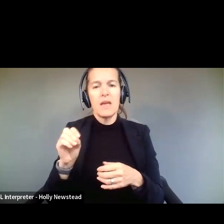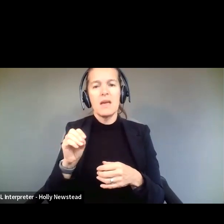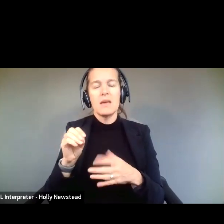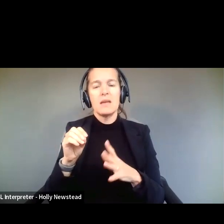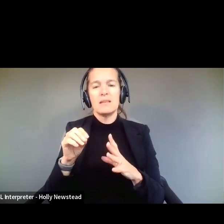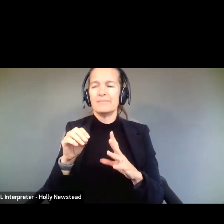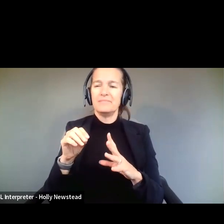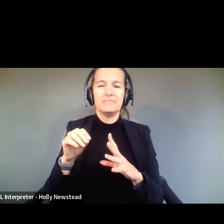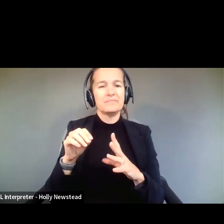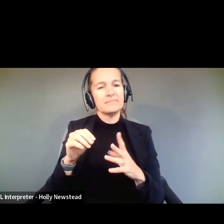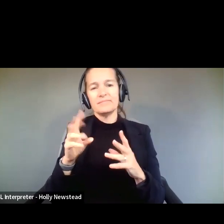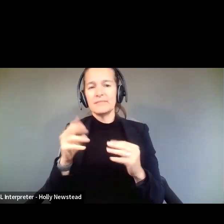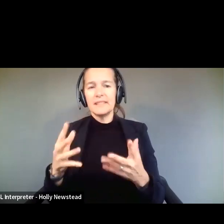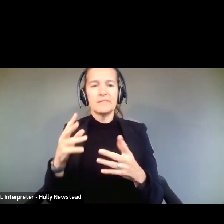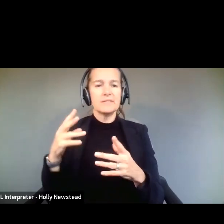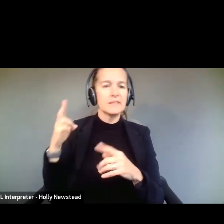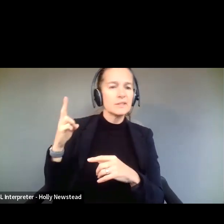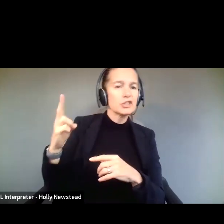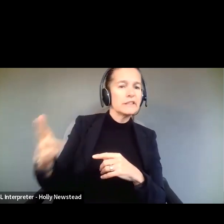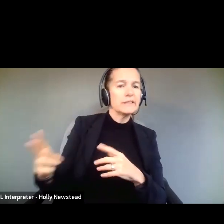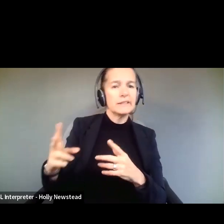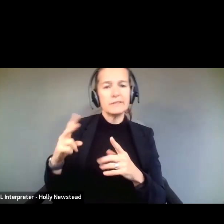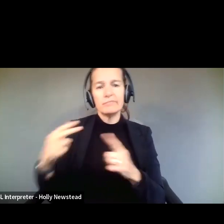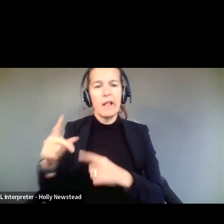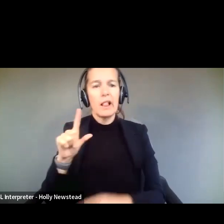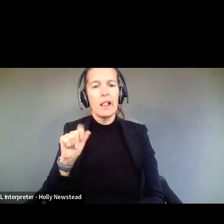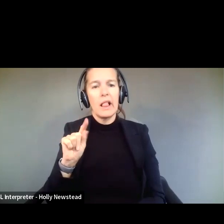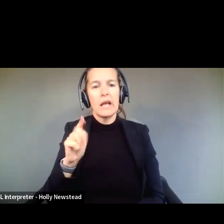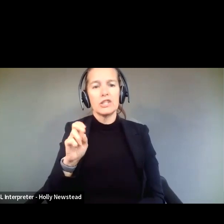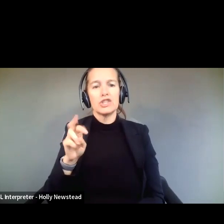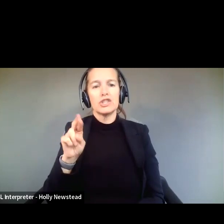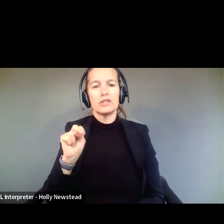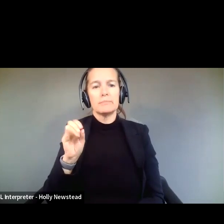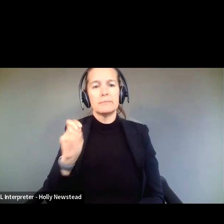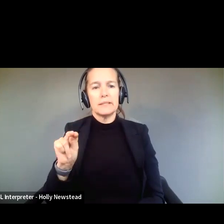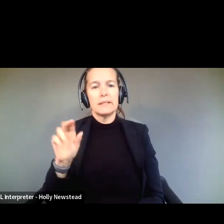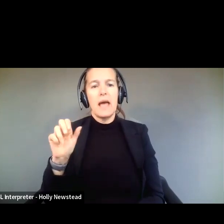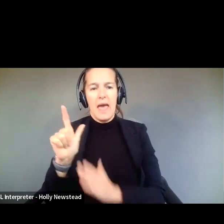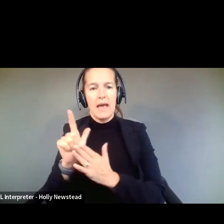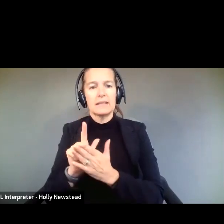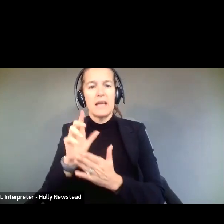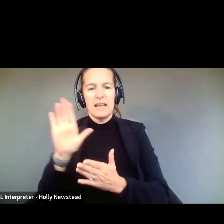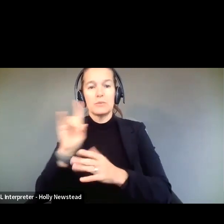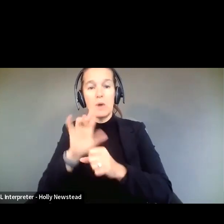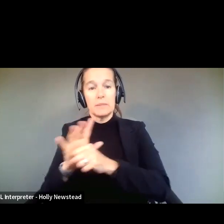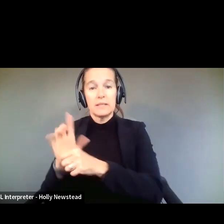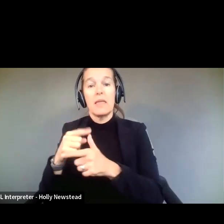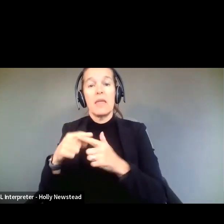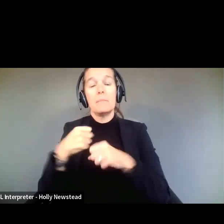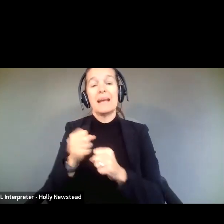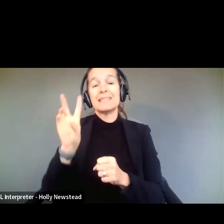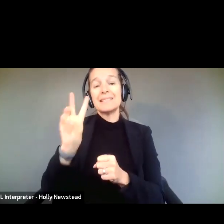you some perspective and historical context of Lanterman Act and its promises, and then make 6 specific recommendations for